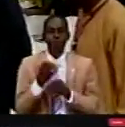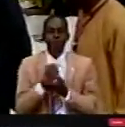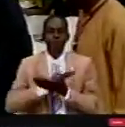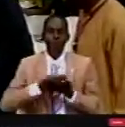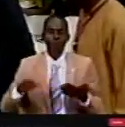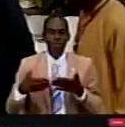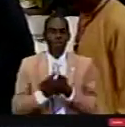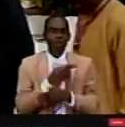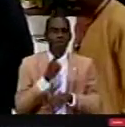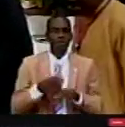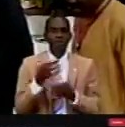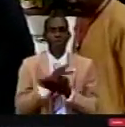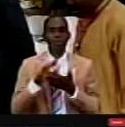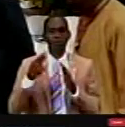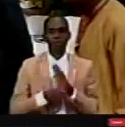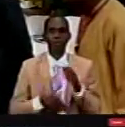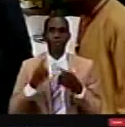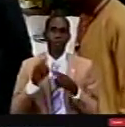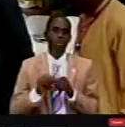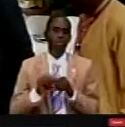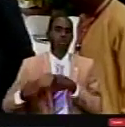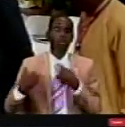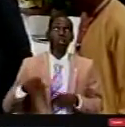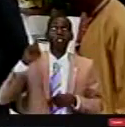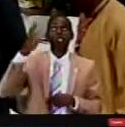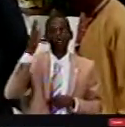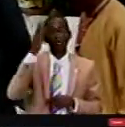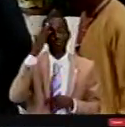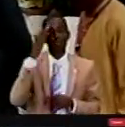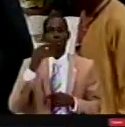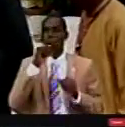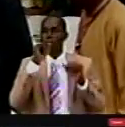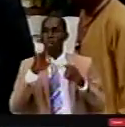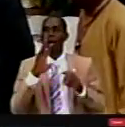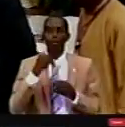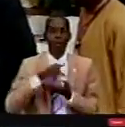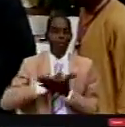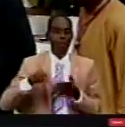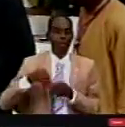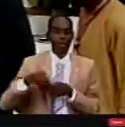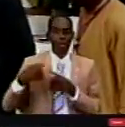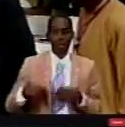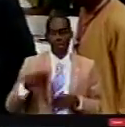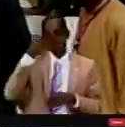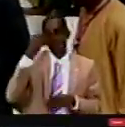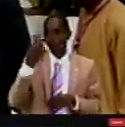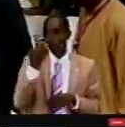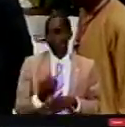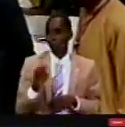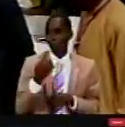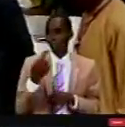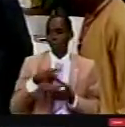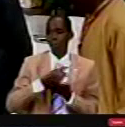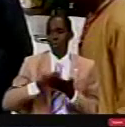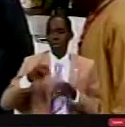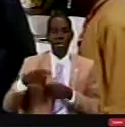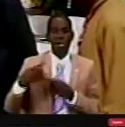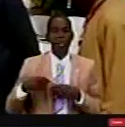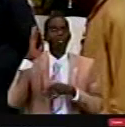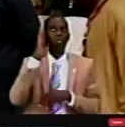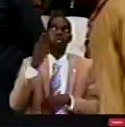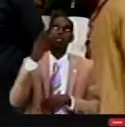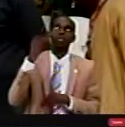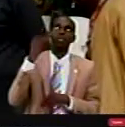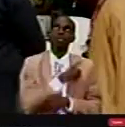every heart he knows blessing of the pure in Hearts because only the pure in Hearts shall see the Lord and if I come here we didn't get